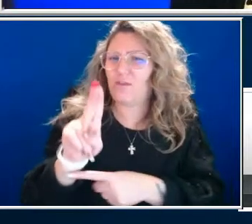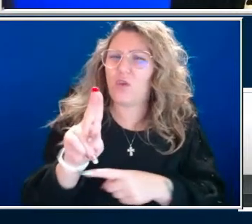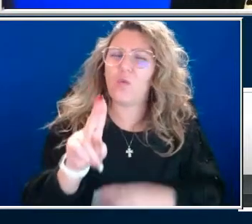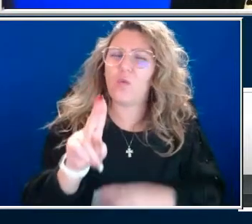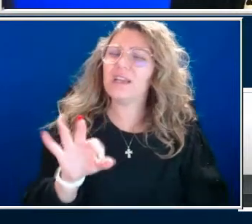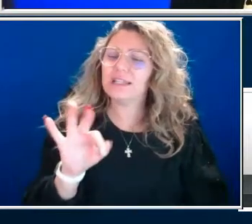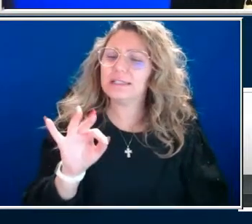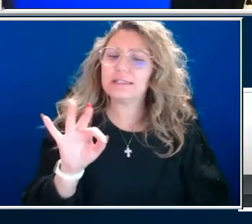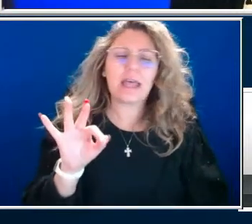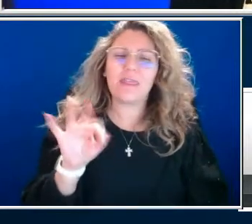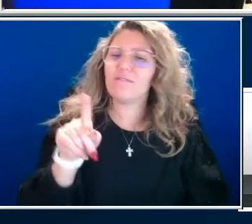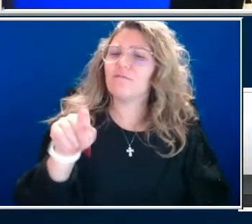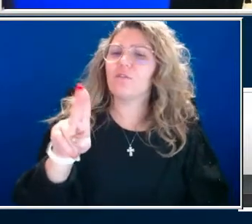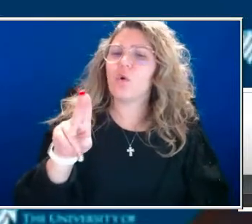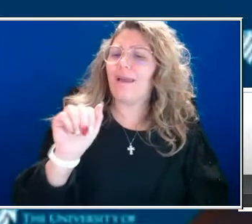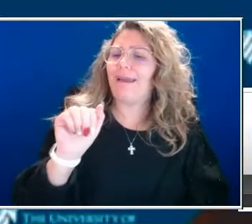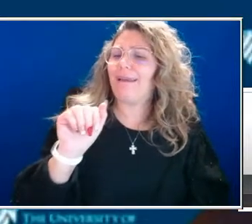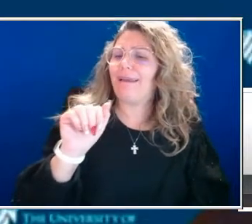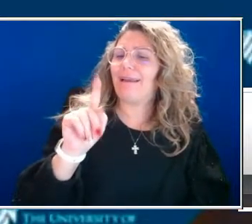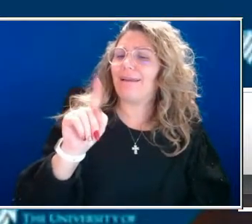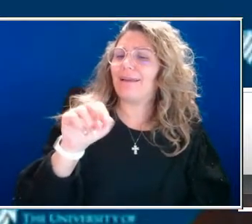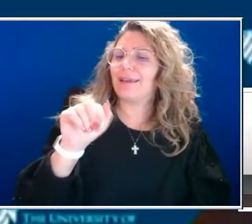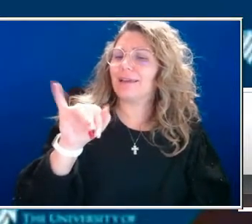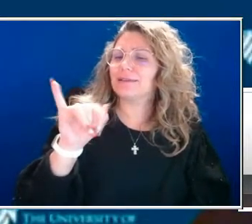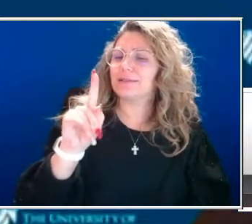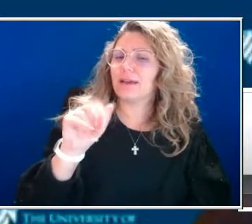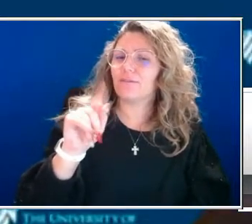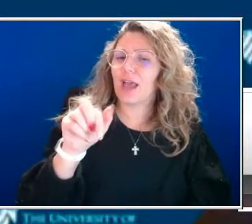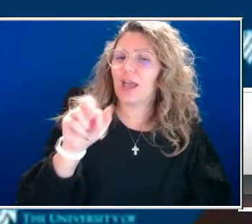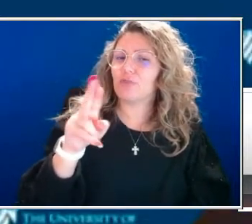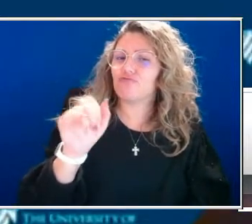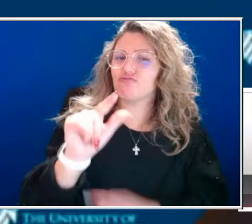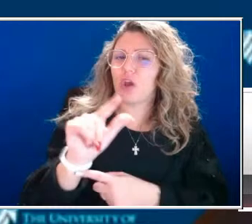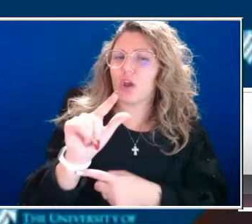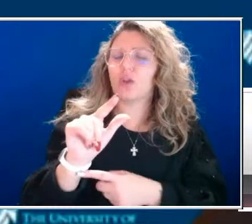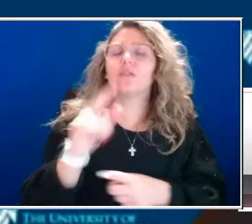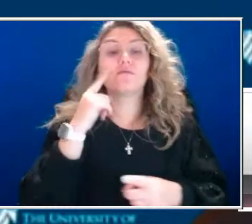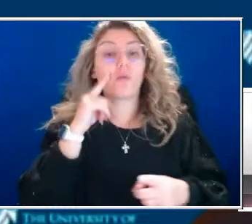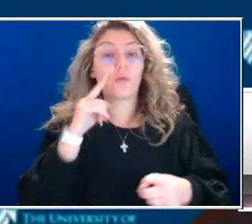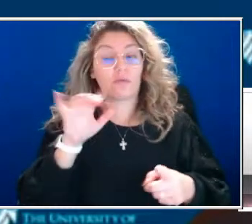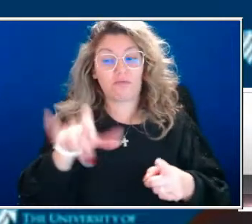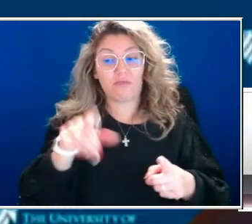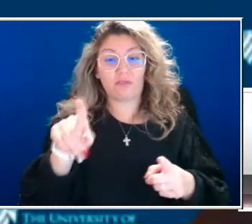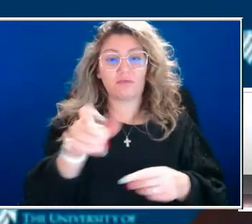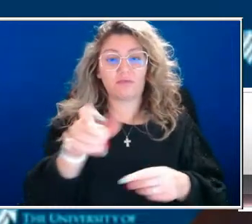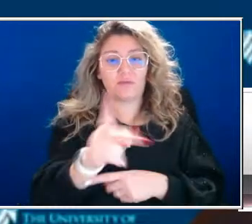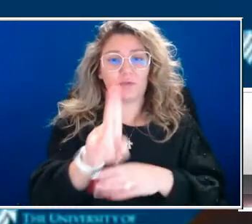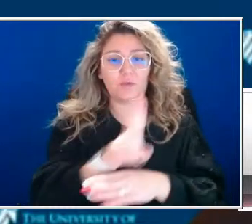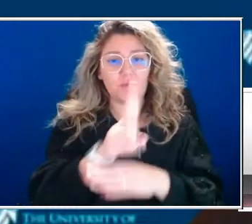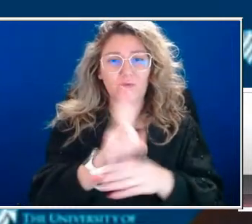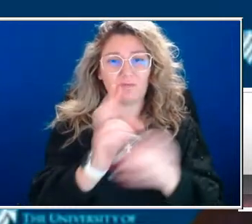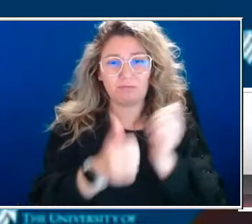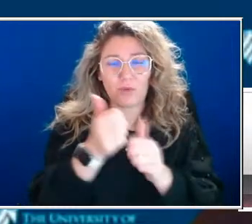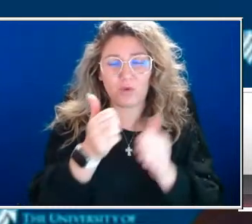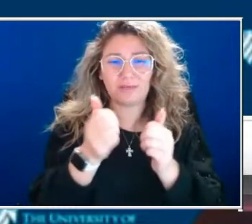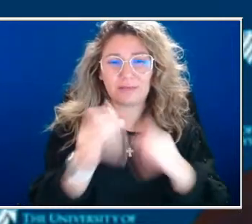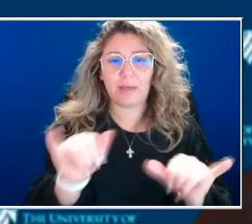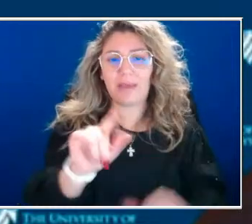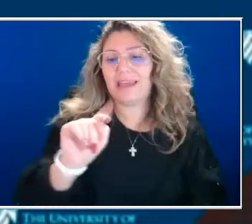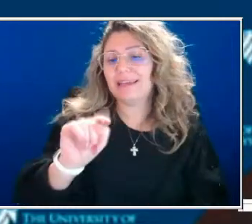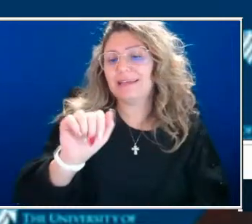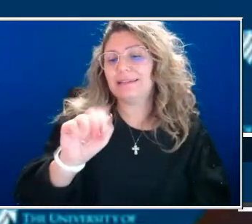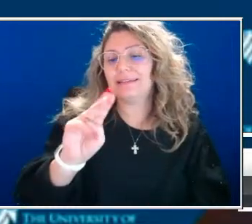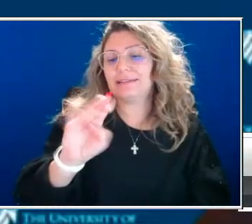help? Yeah, so for influenza, there are a few antivirals that are used. The most common is Tamiflu